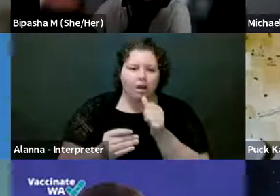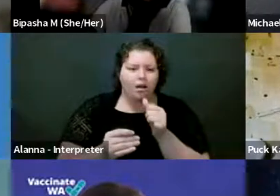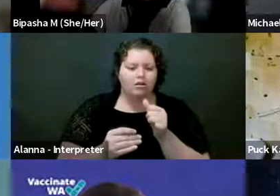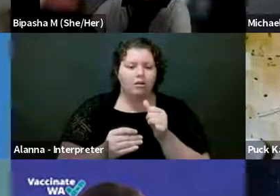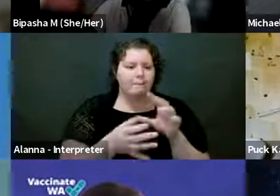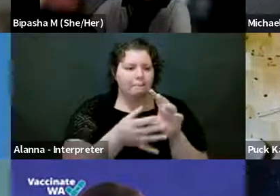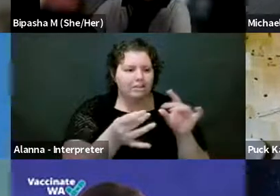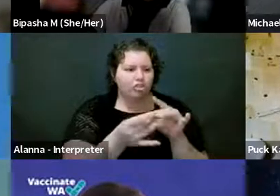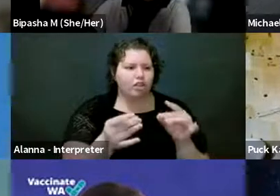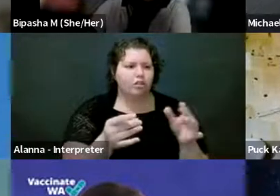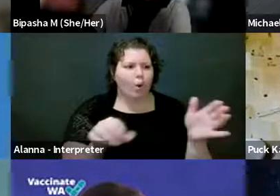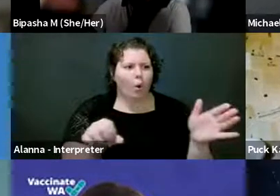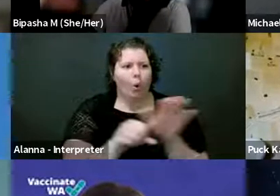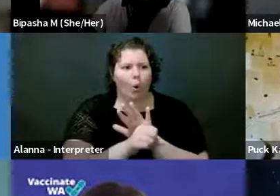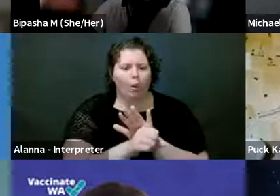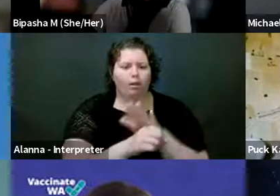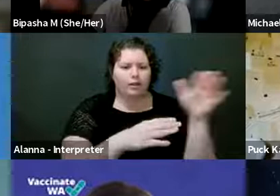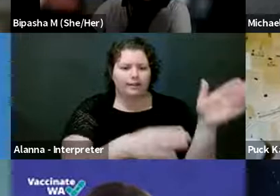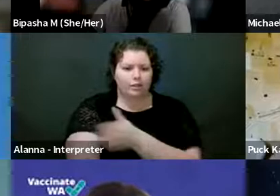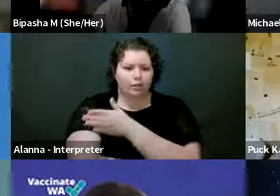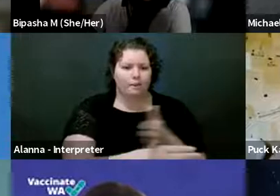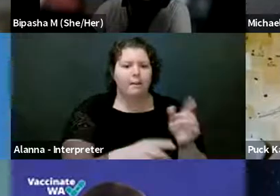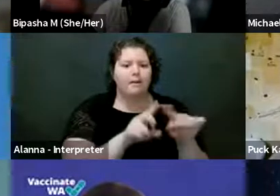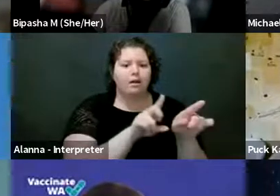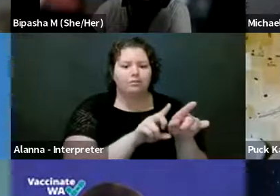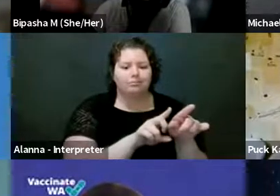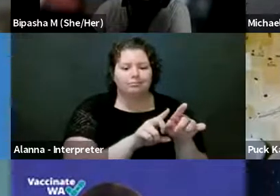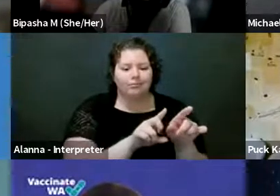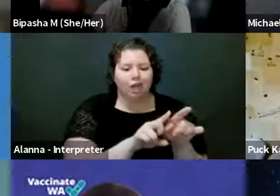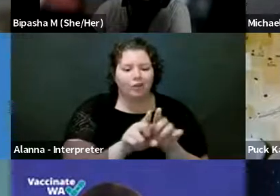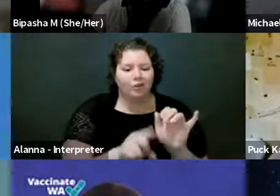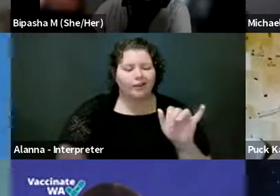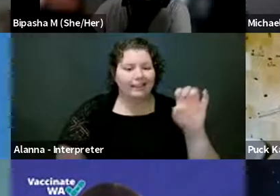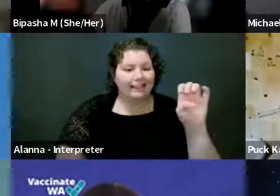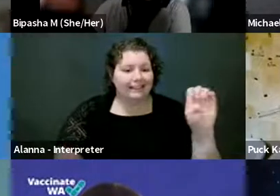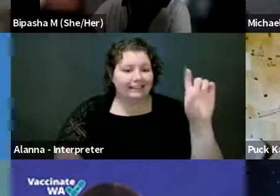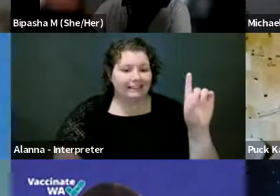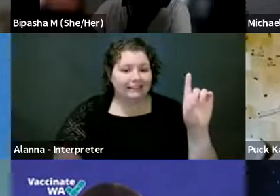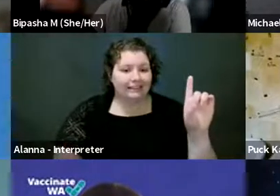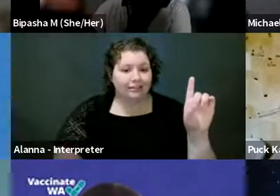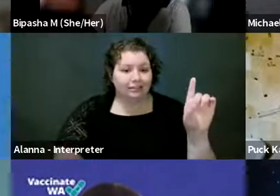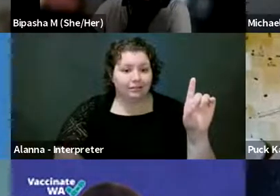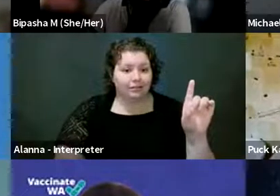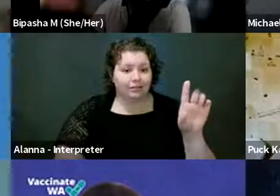to address things like ED measures and other kinds of